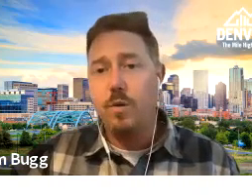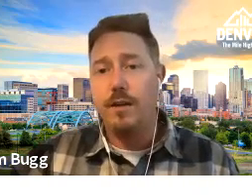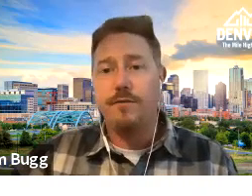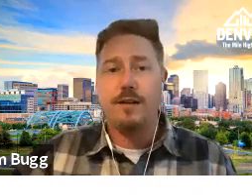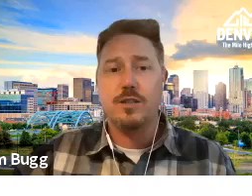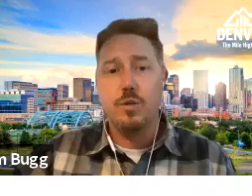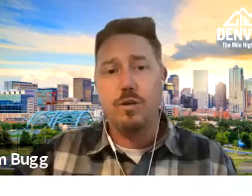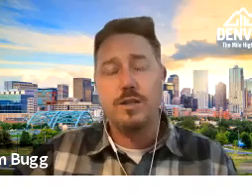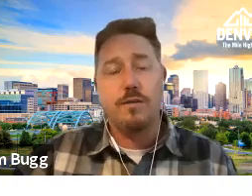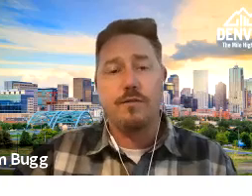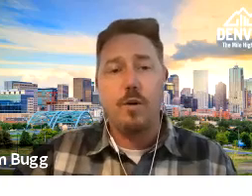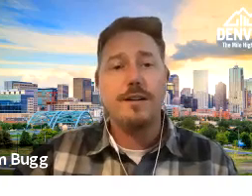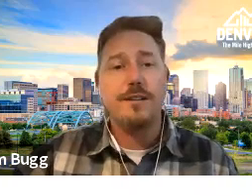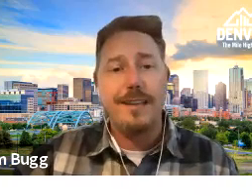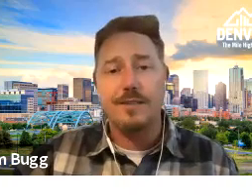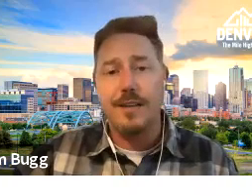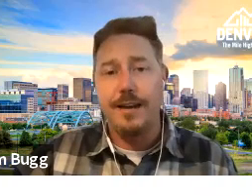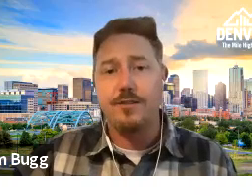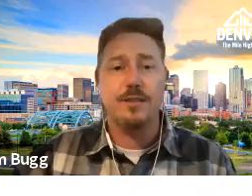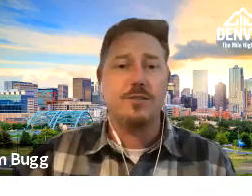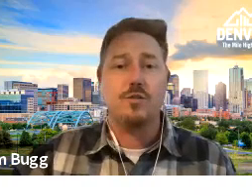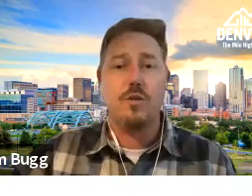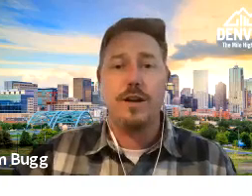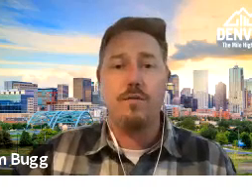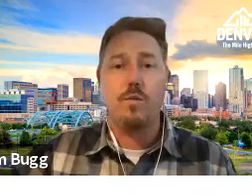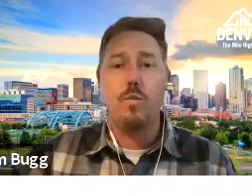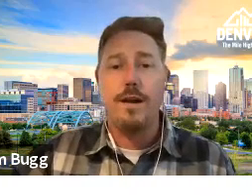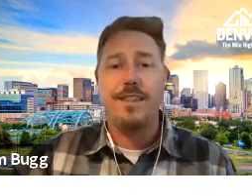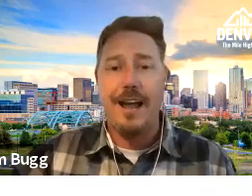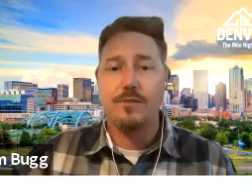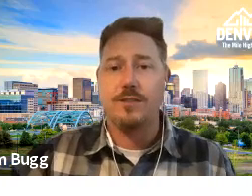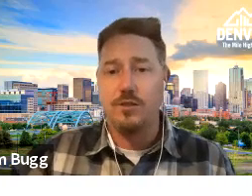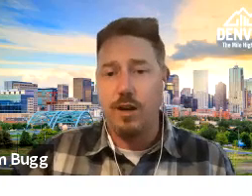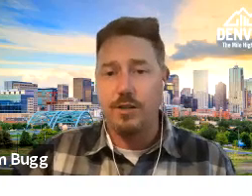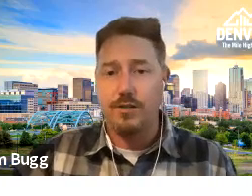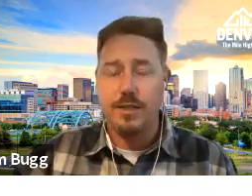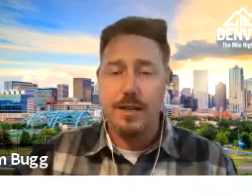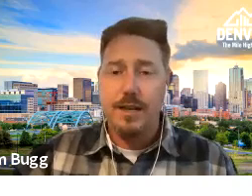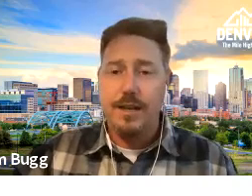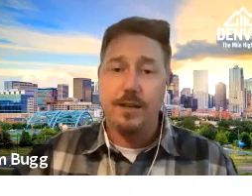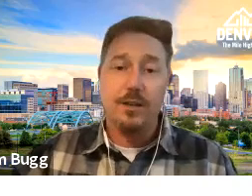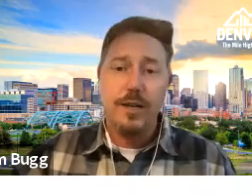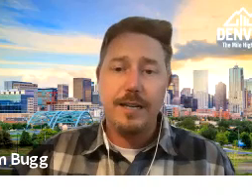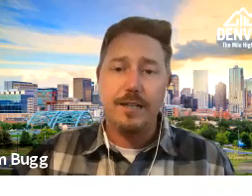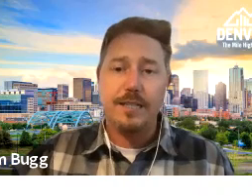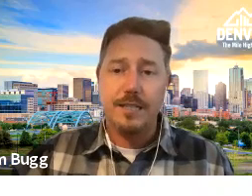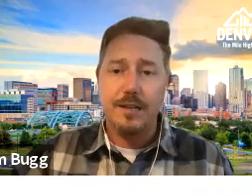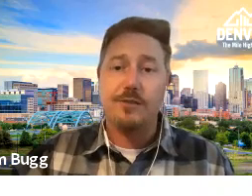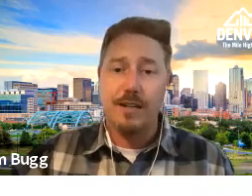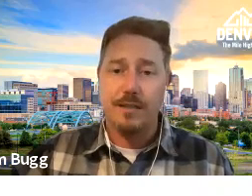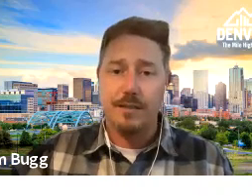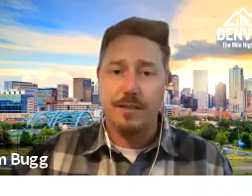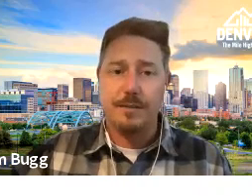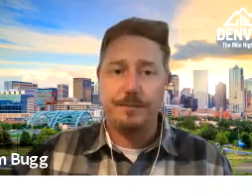Peak wildfire, scorched over 400,000 acres and destroyed over 1,000 structures, including nearly